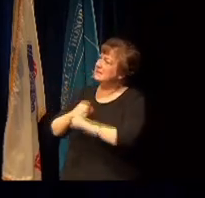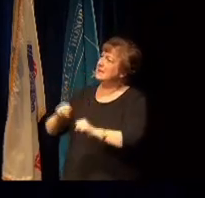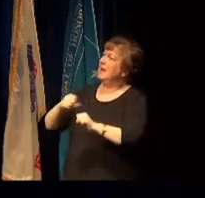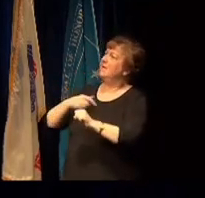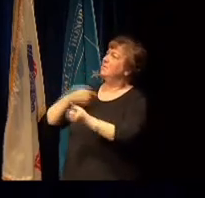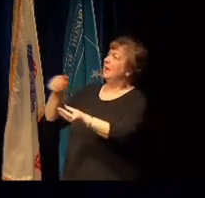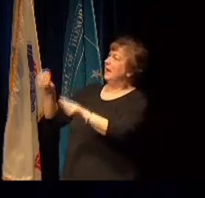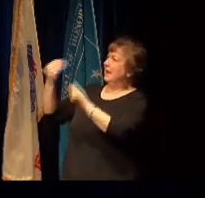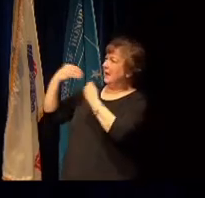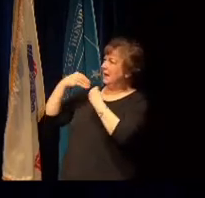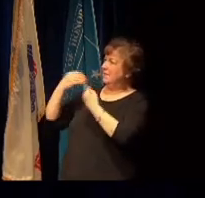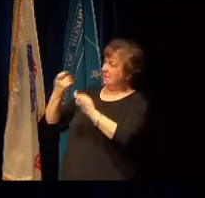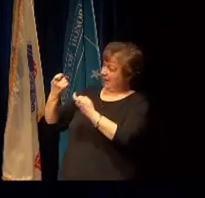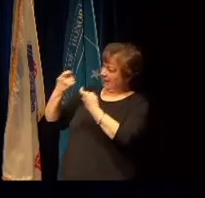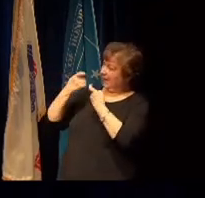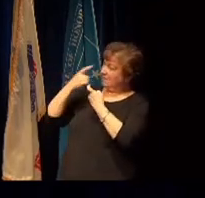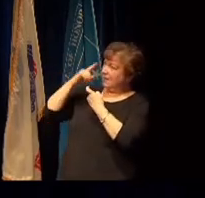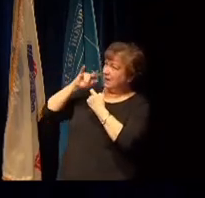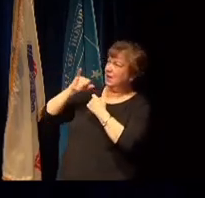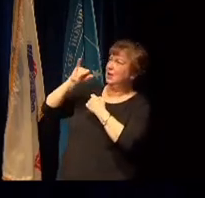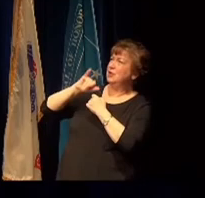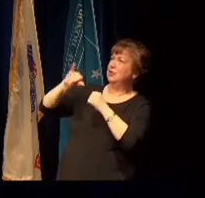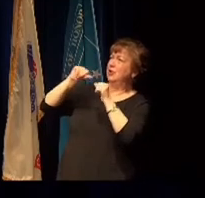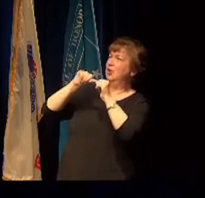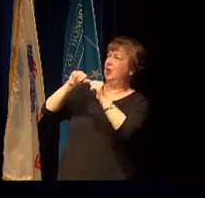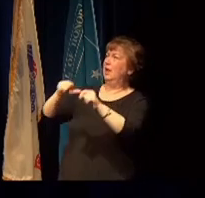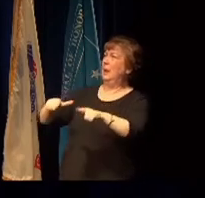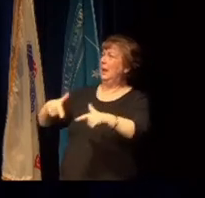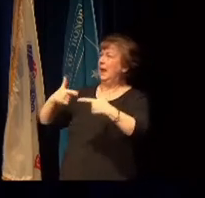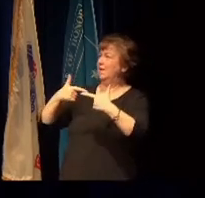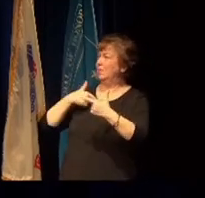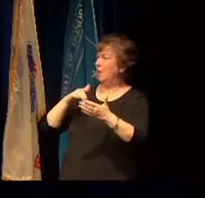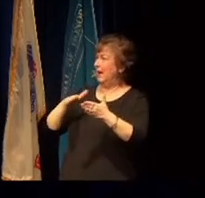life when I die. And I know I'm going to die. And so are you.